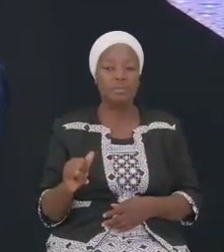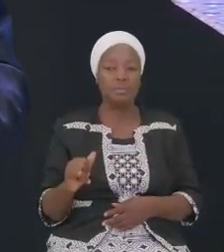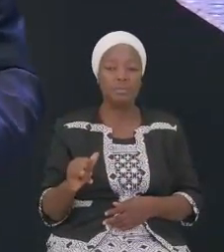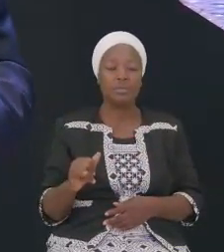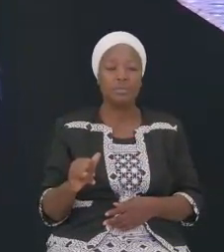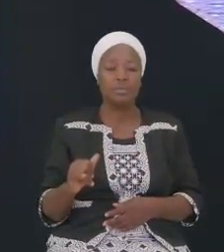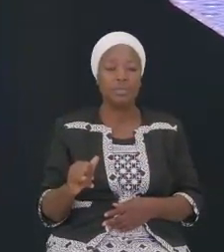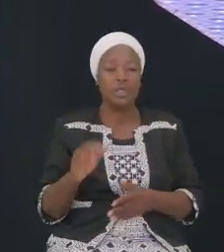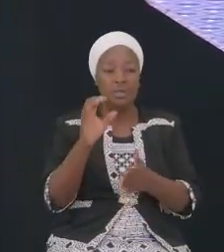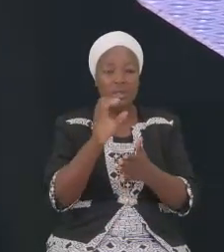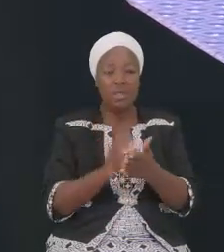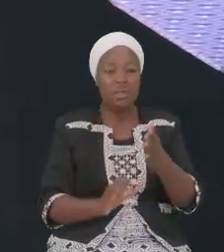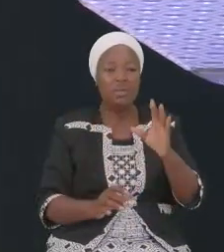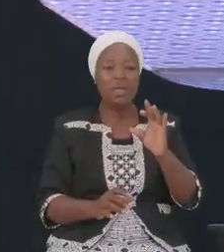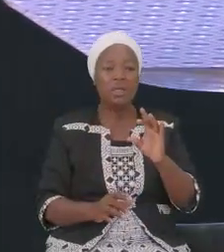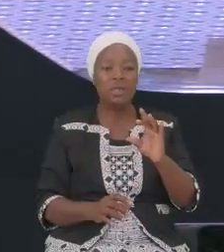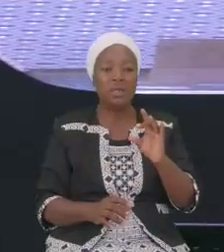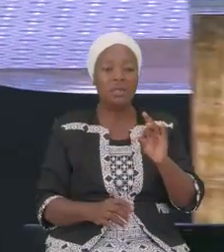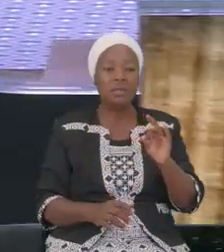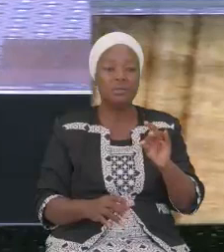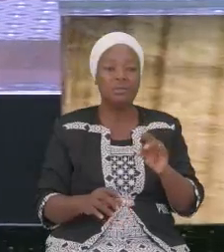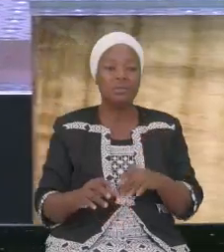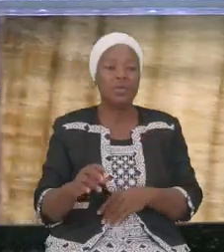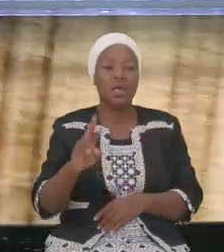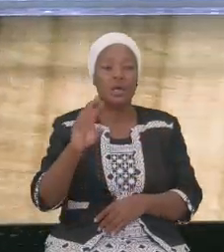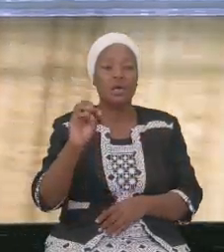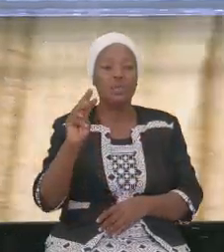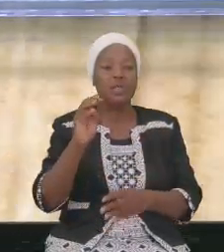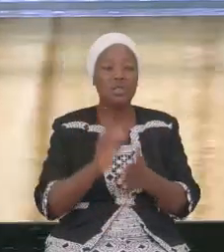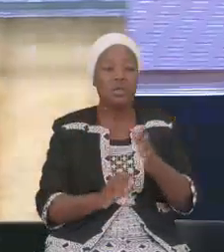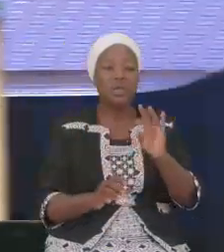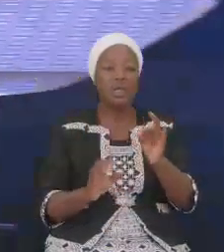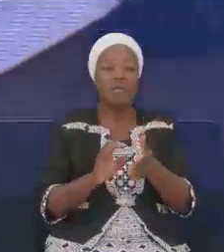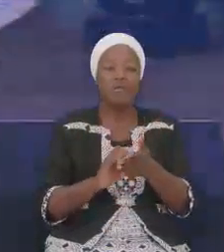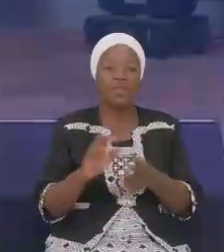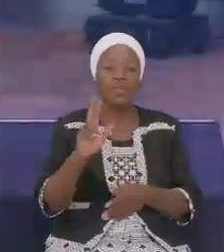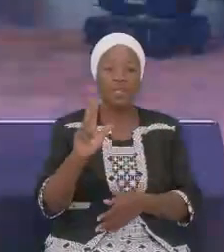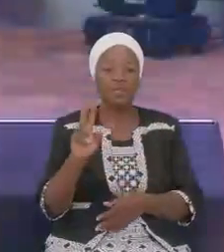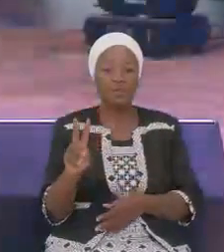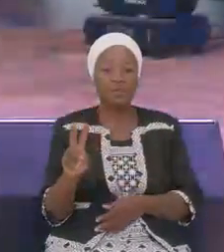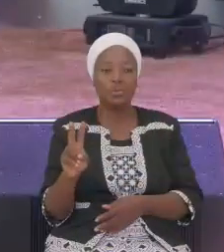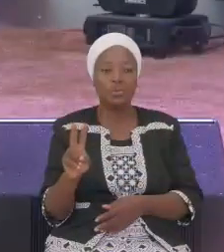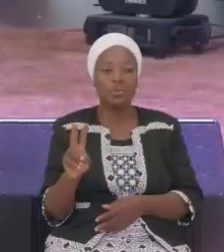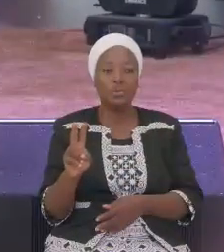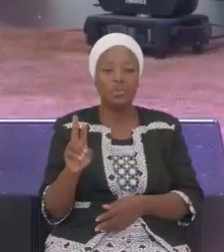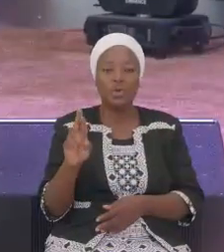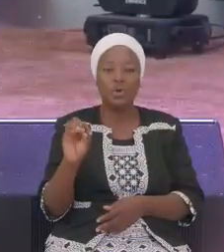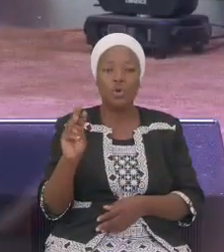chapter 8 of Romans. Romans chapter 8, and we're reading from verse 32. In Romans chapter 8, verse